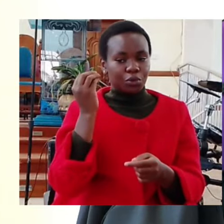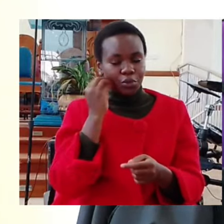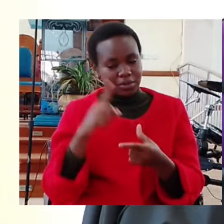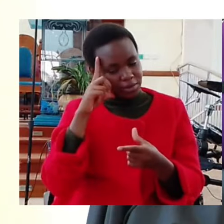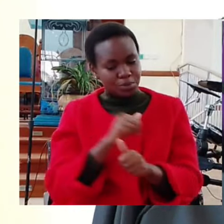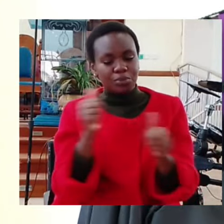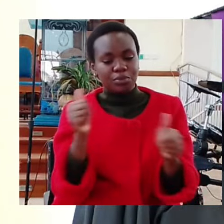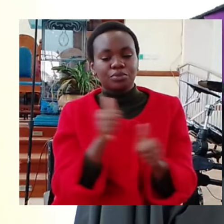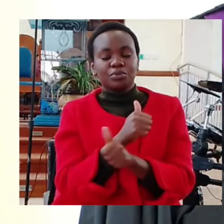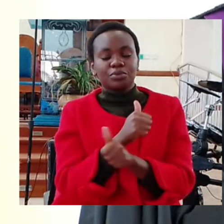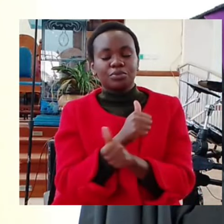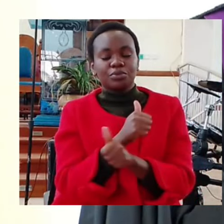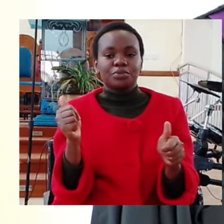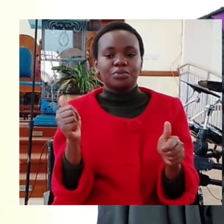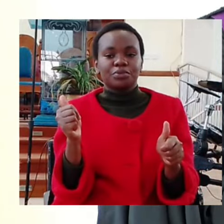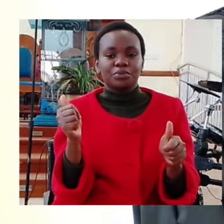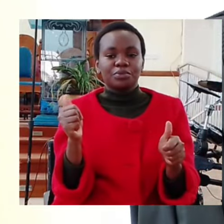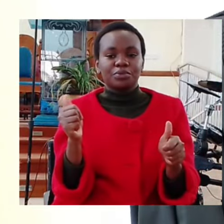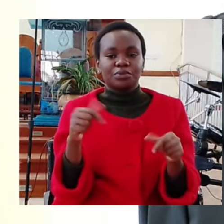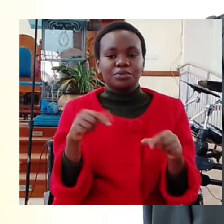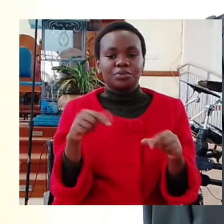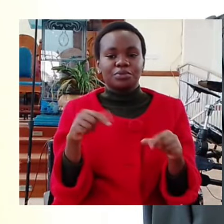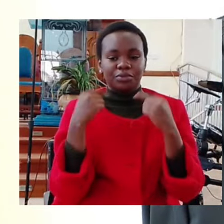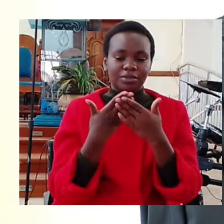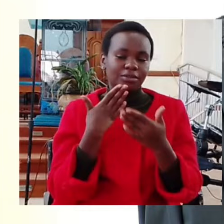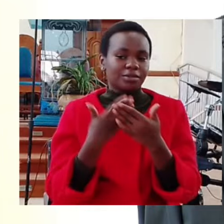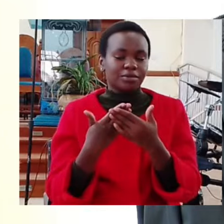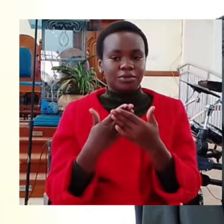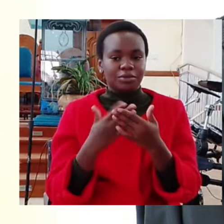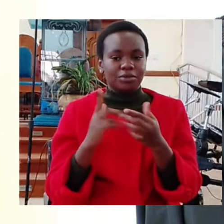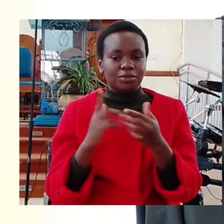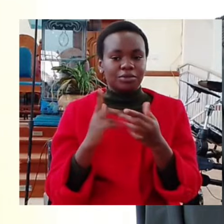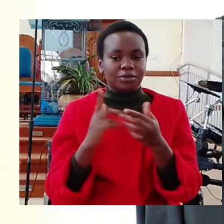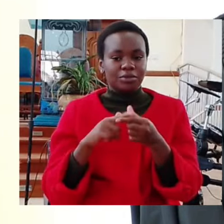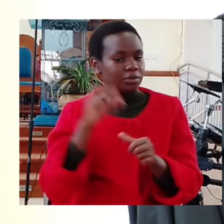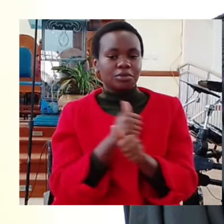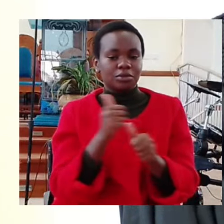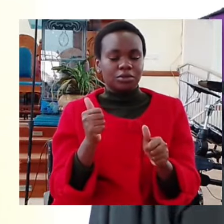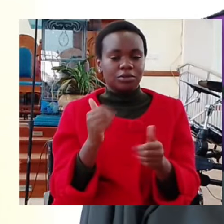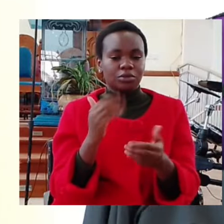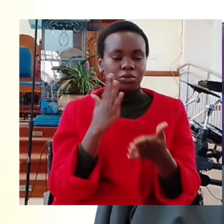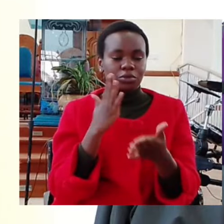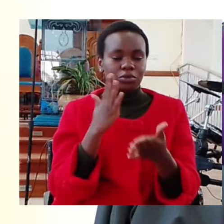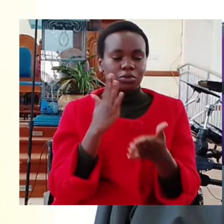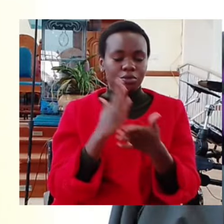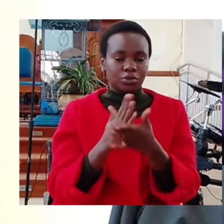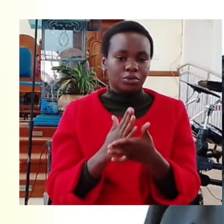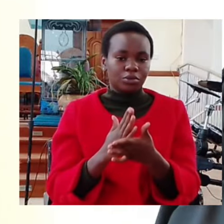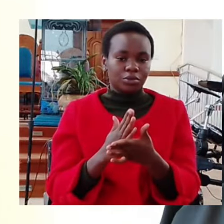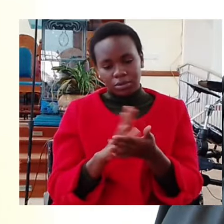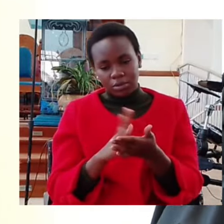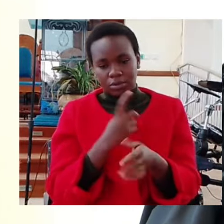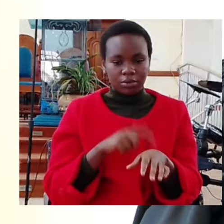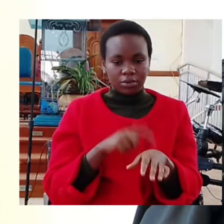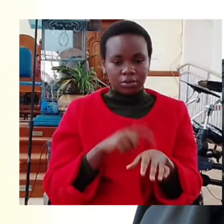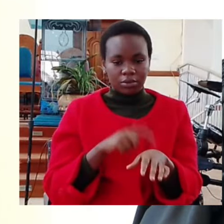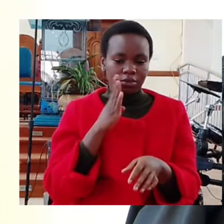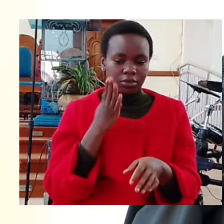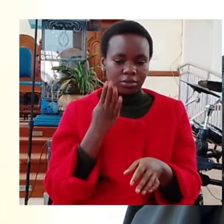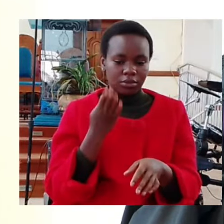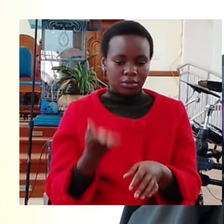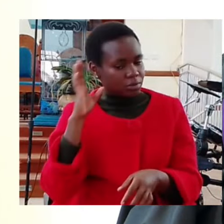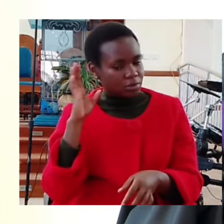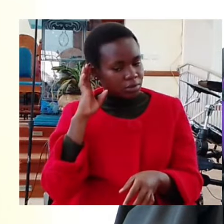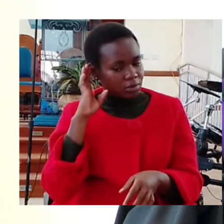Akwea, mtu gete idhe gyo, ni odhikere idhye. Isn't it? Sometimes we just need to be there to listen to one